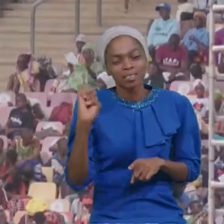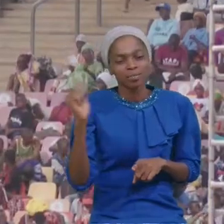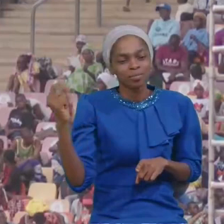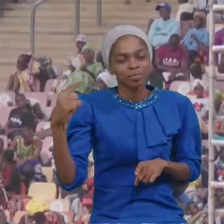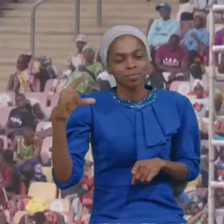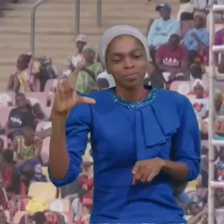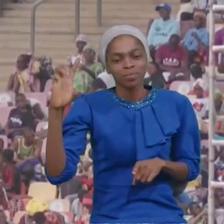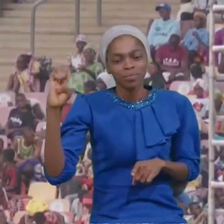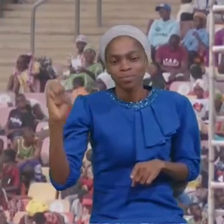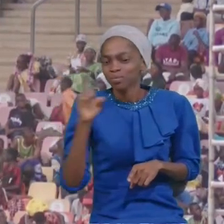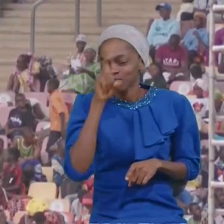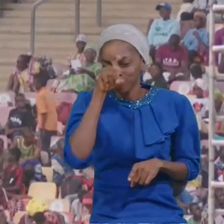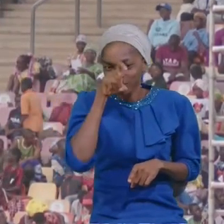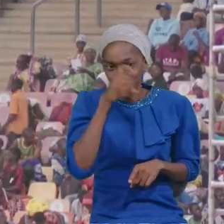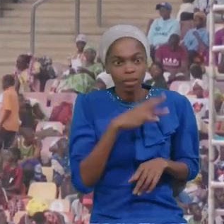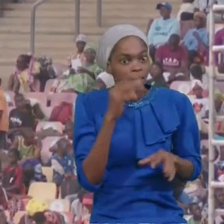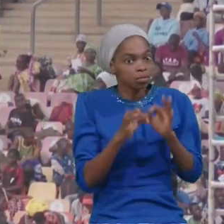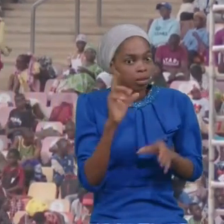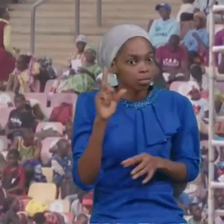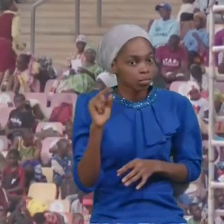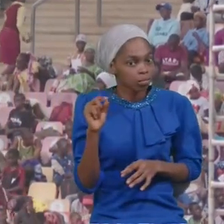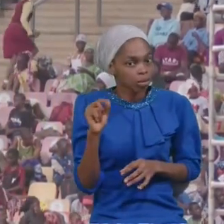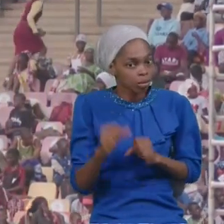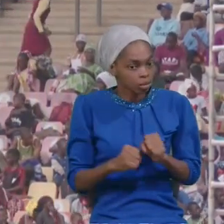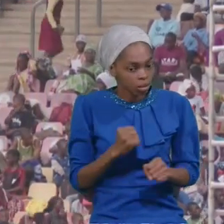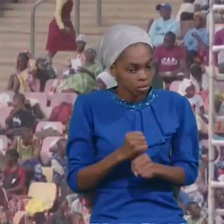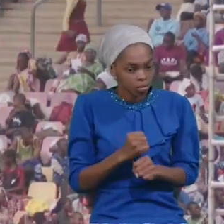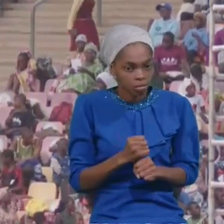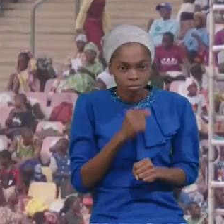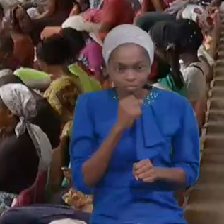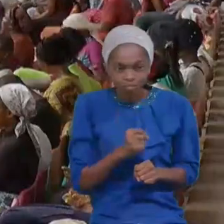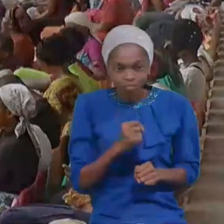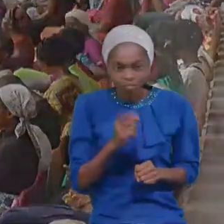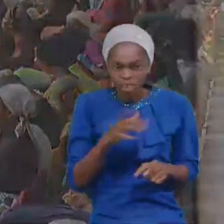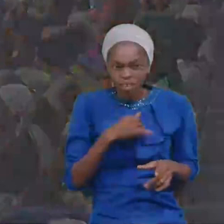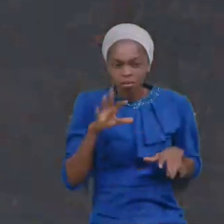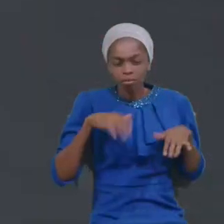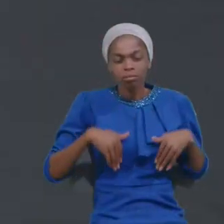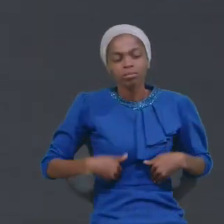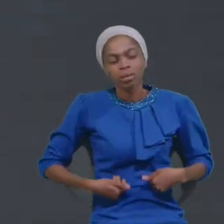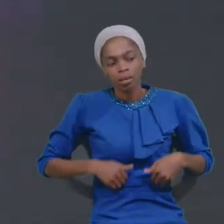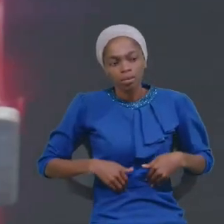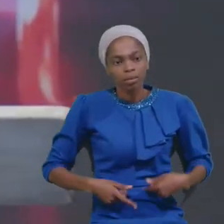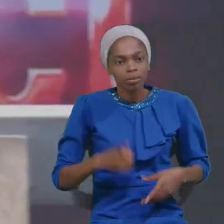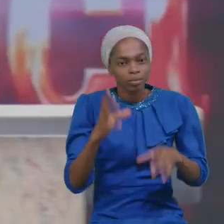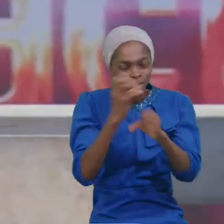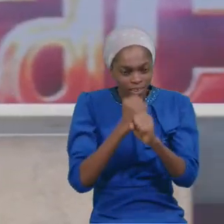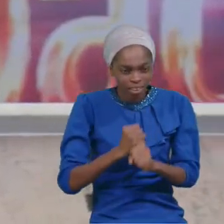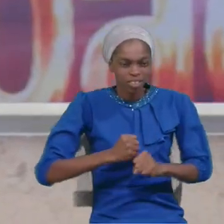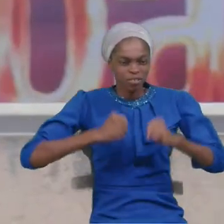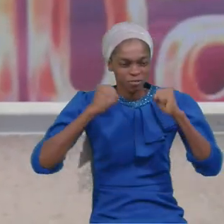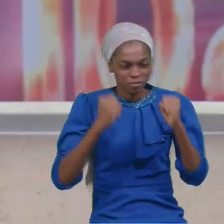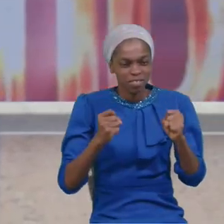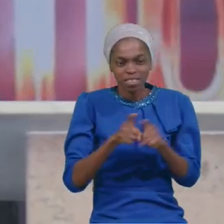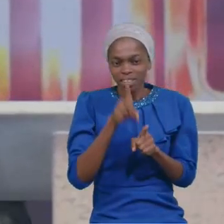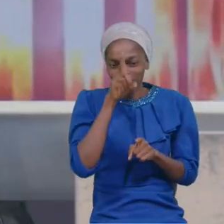today. If you're 30, 40, and you are getting weary, and you walk a little, and you say, where can